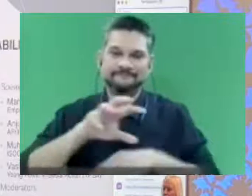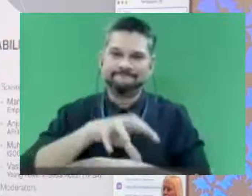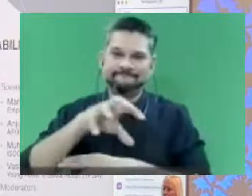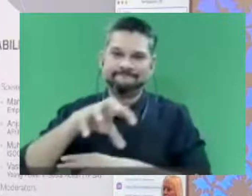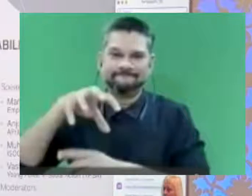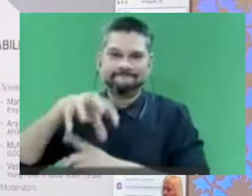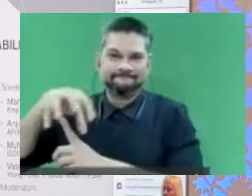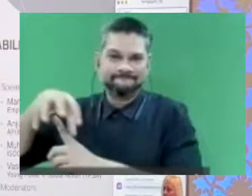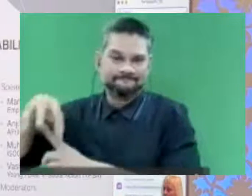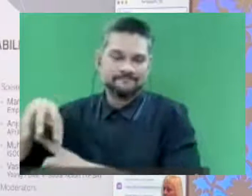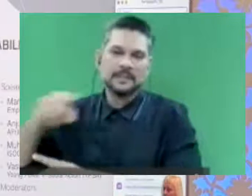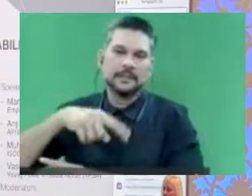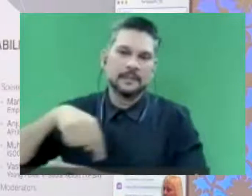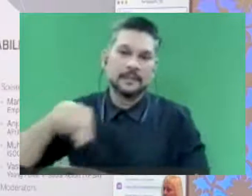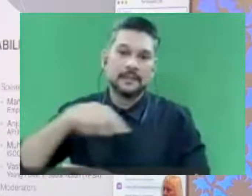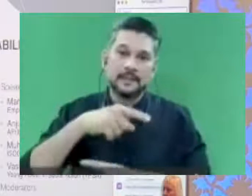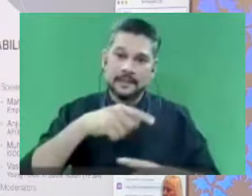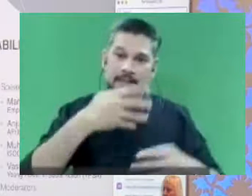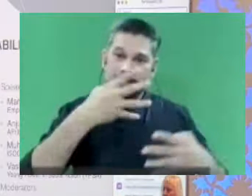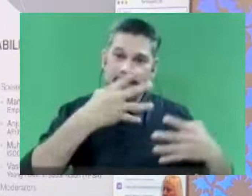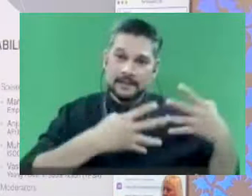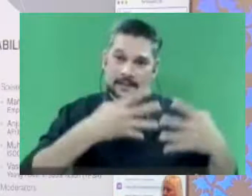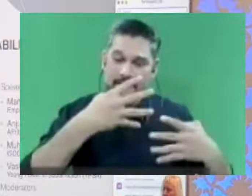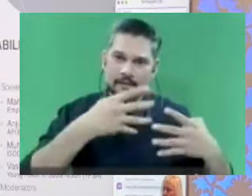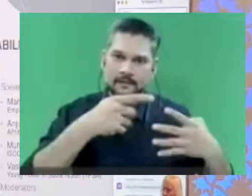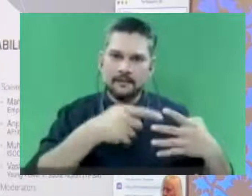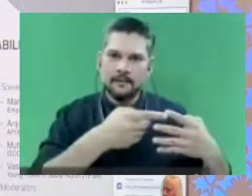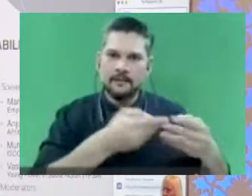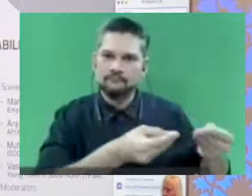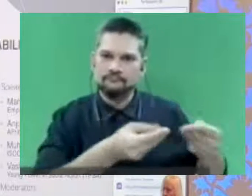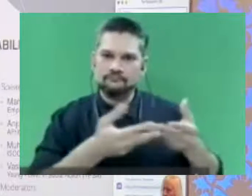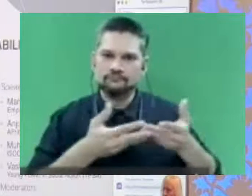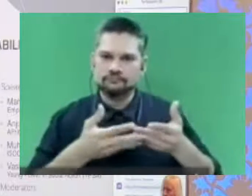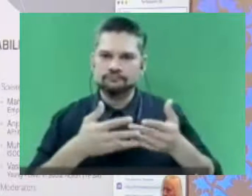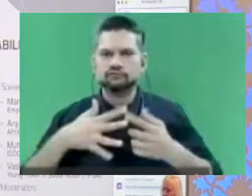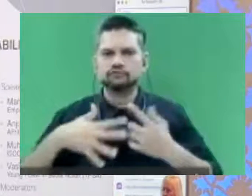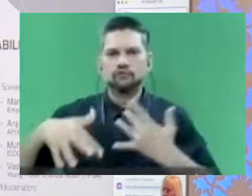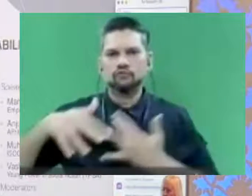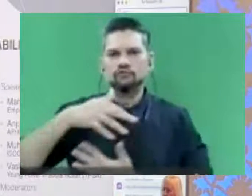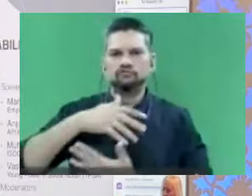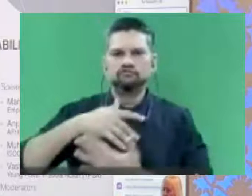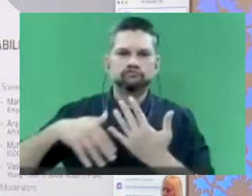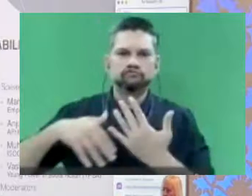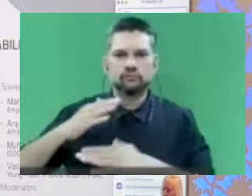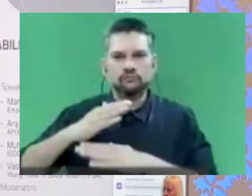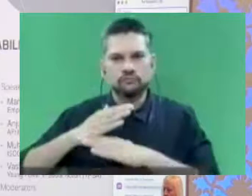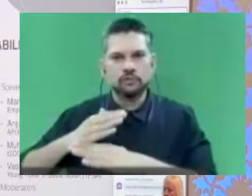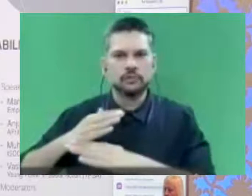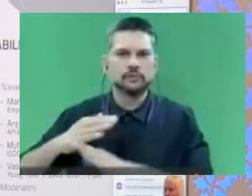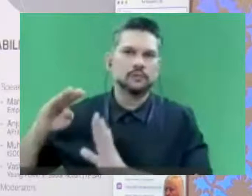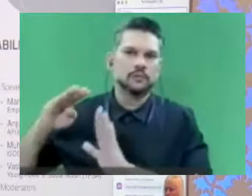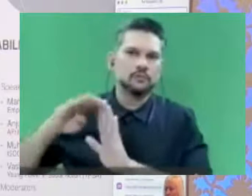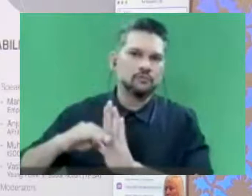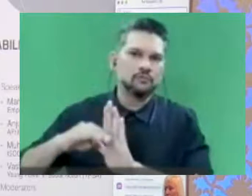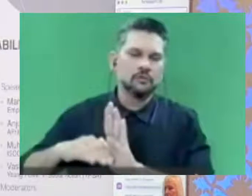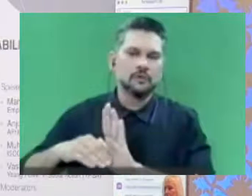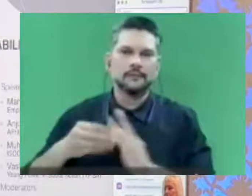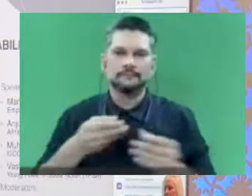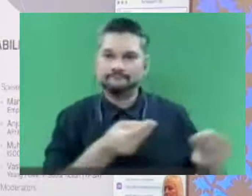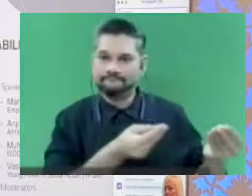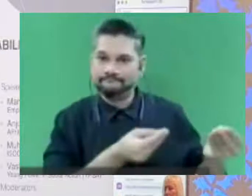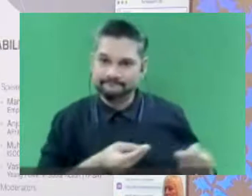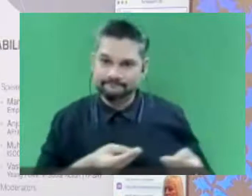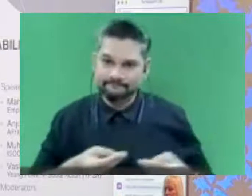basis for the social protection program. But the problem or the issues is